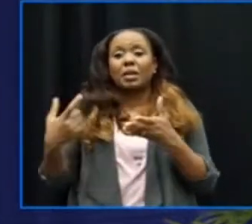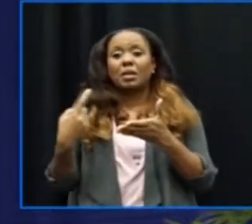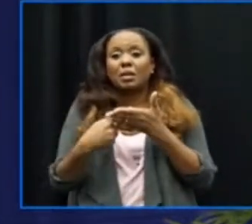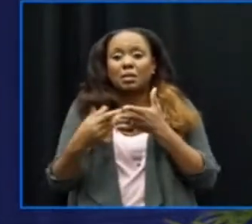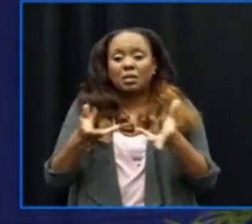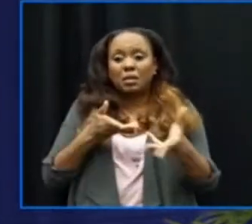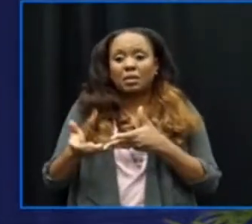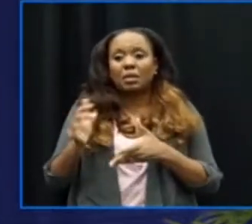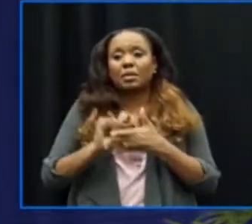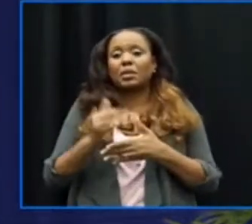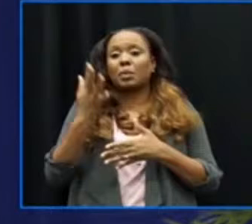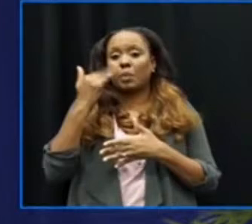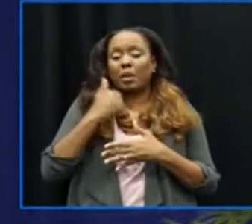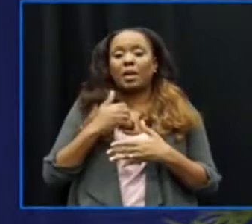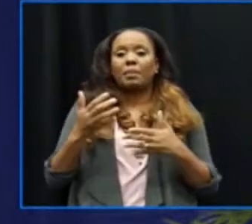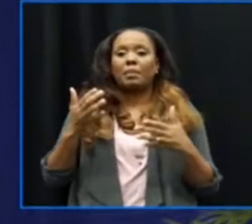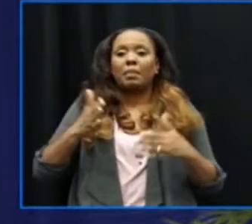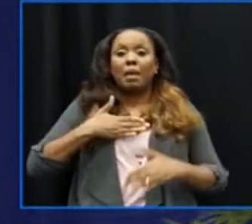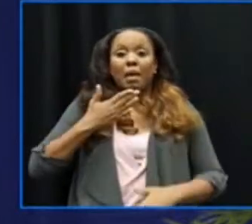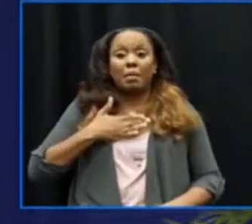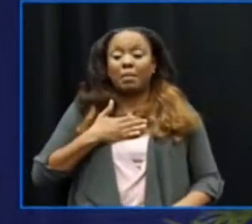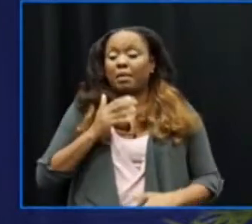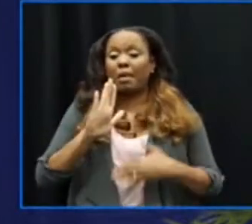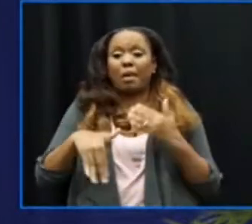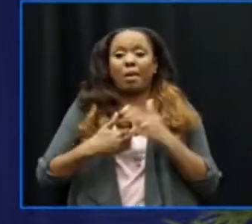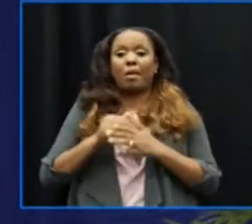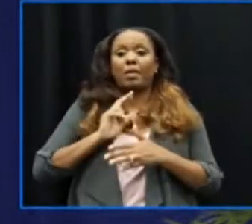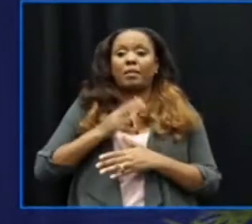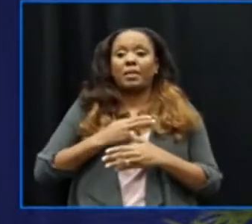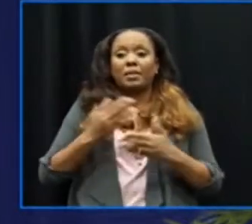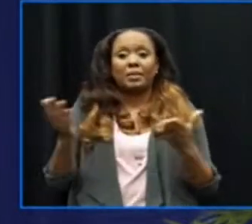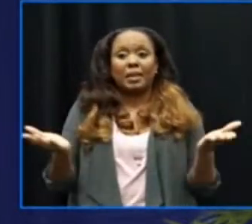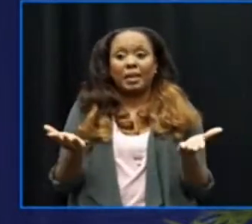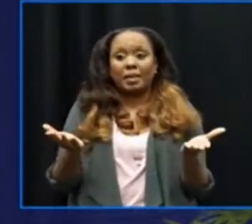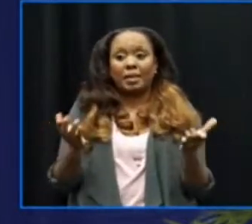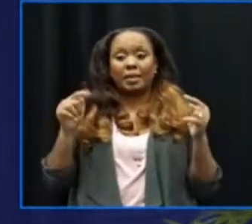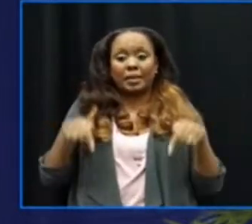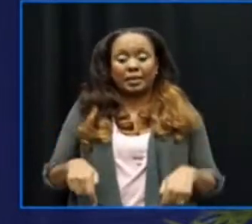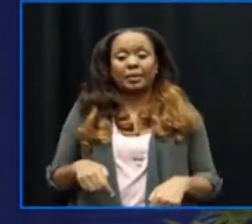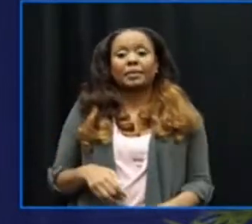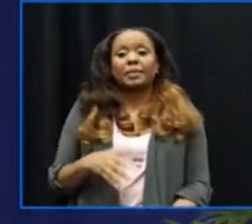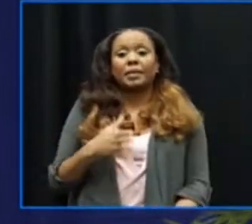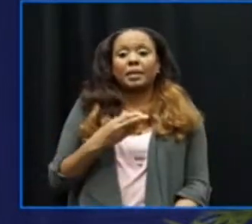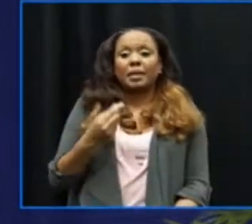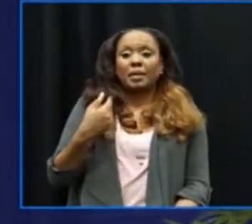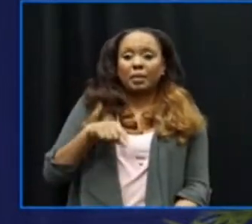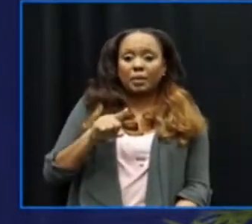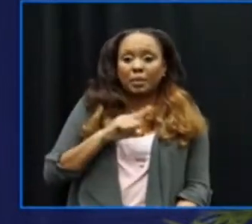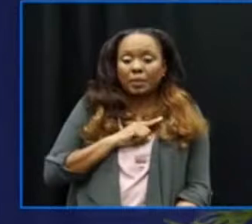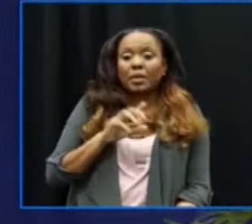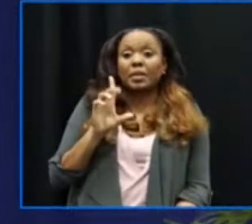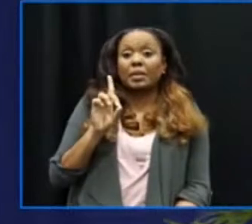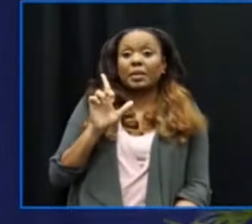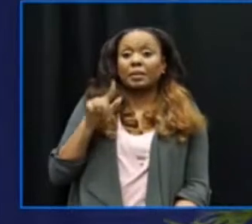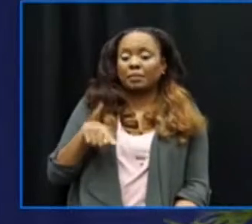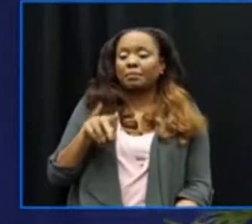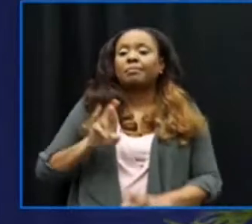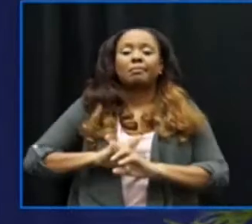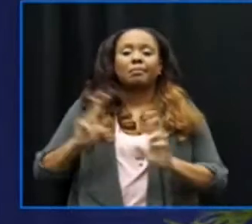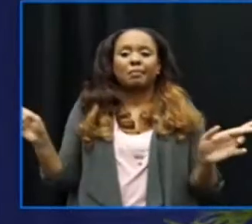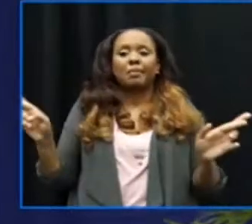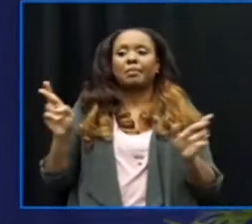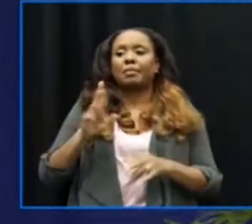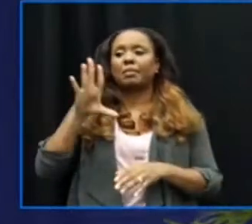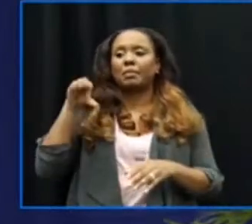glad we're all here, because this is going to be some serious heavy lifting, and the Democratic Labour Party, as always, stands ready to be